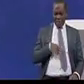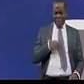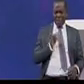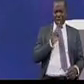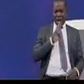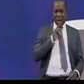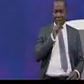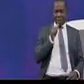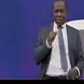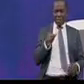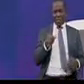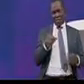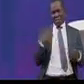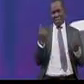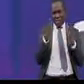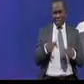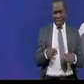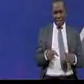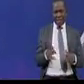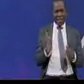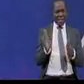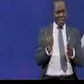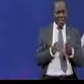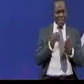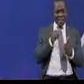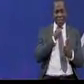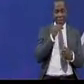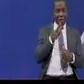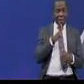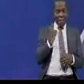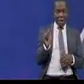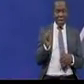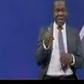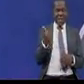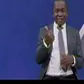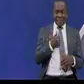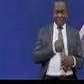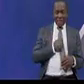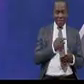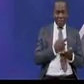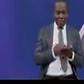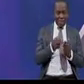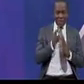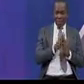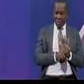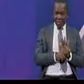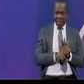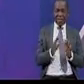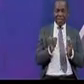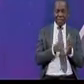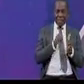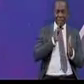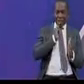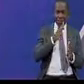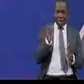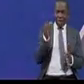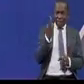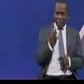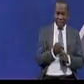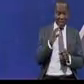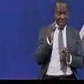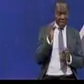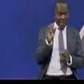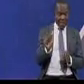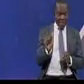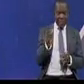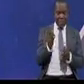by faith. If a harlot comes and he says, I'm sorry for what I've done, I believe in the Lord Jesus now,